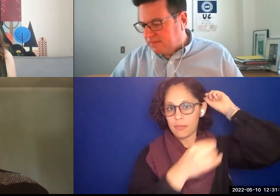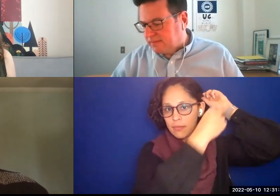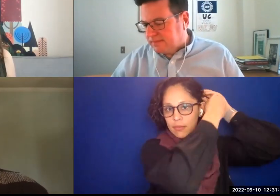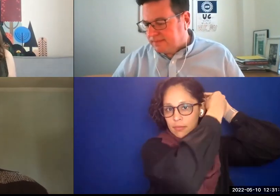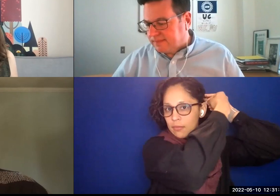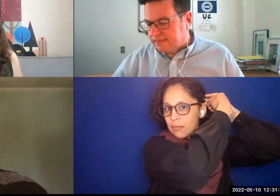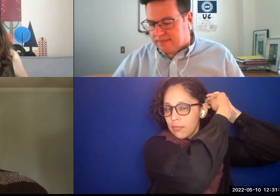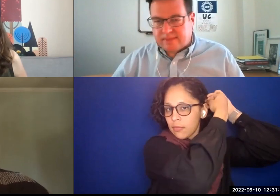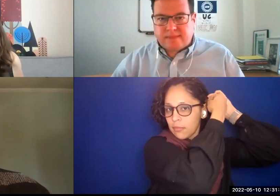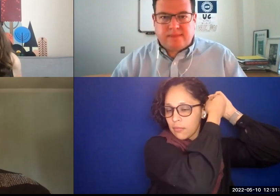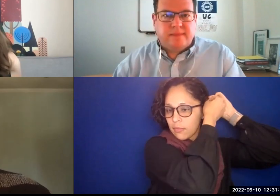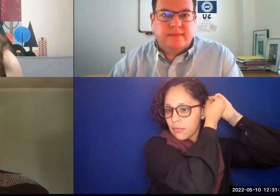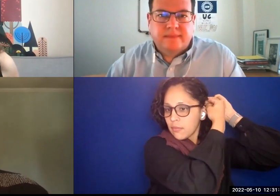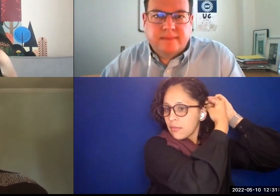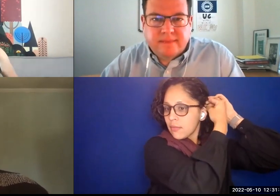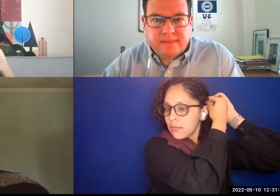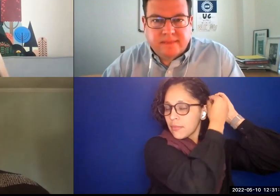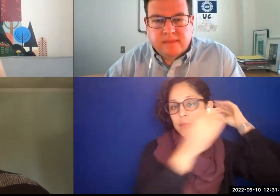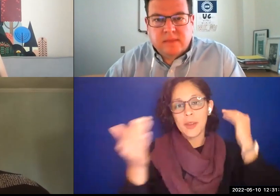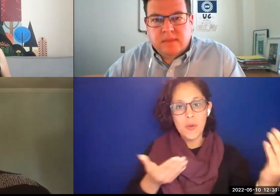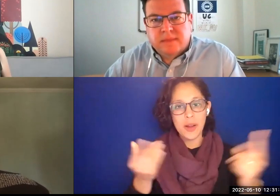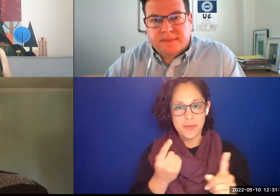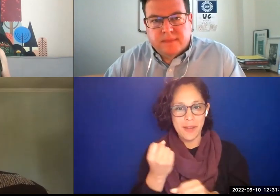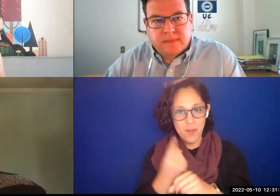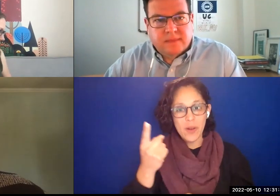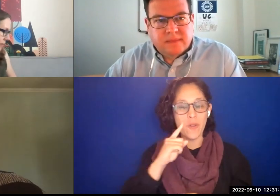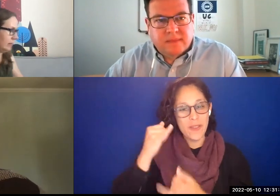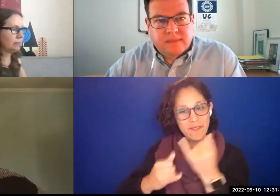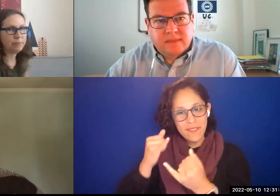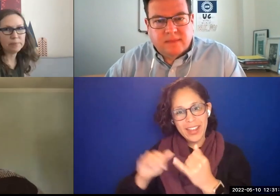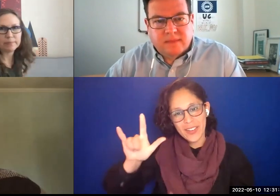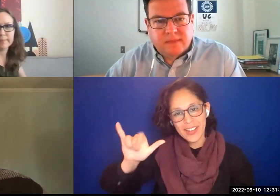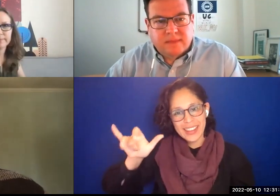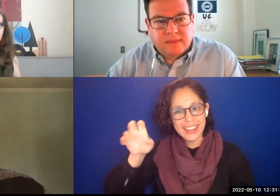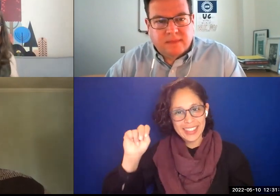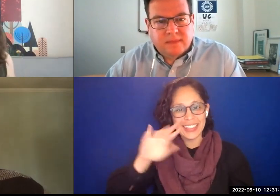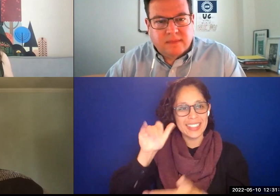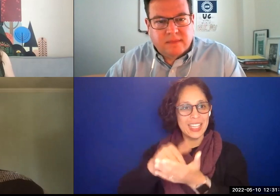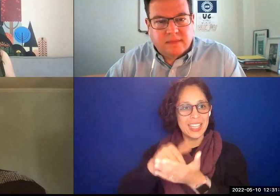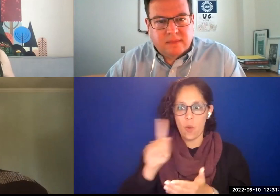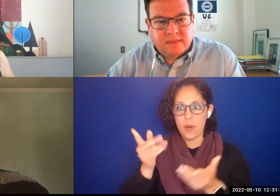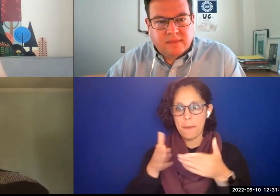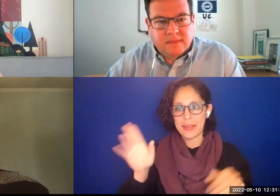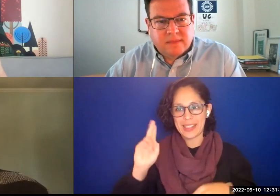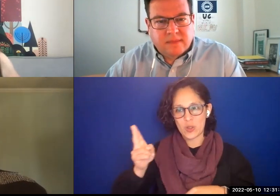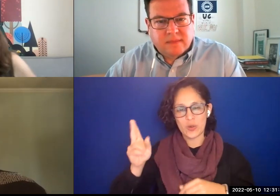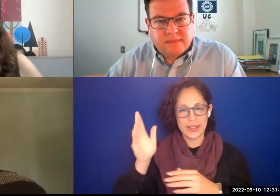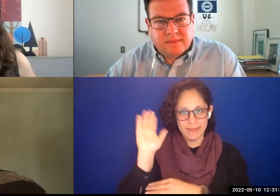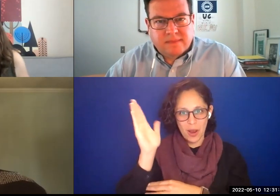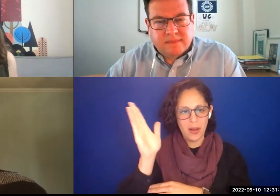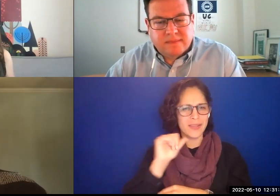Lytton Center for History and the Public Good talk of not only the semester, but the academic